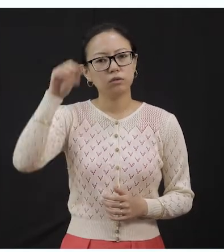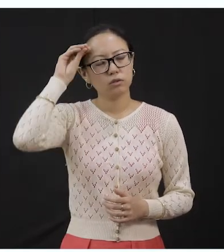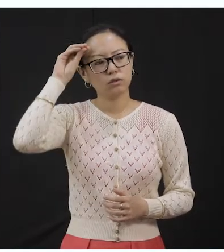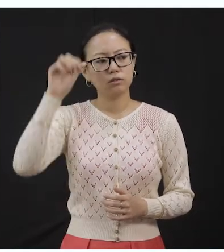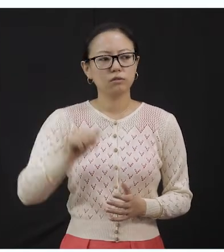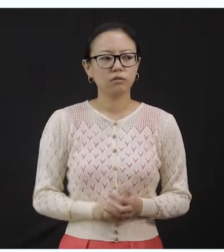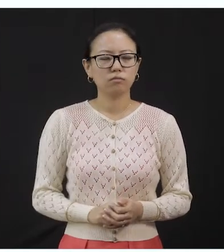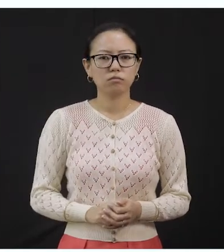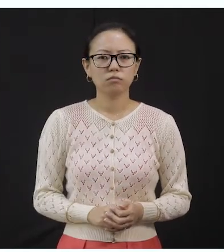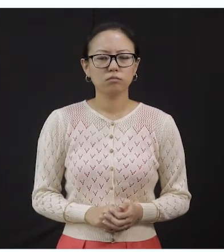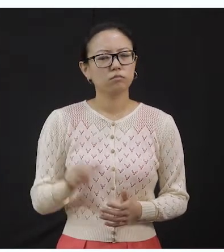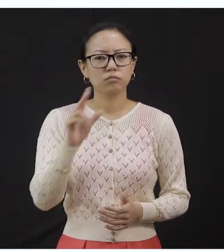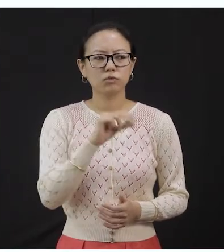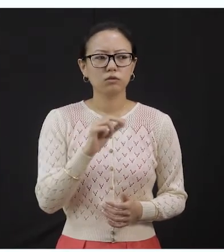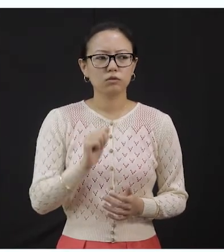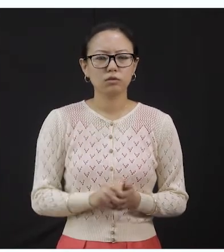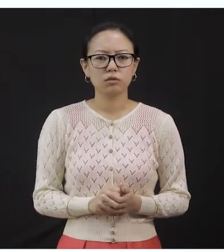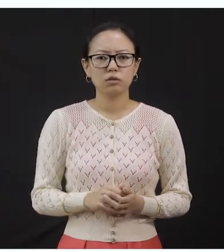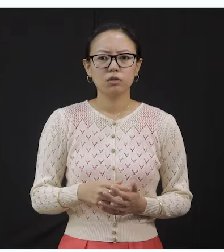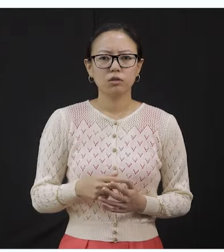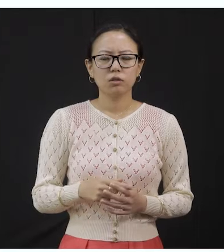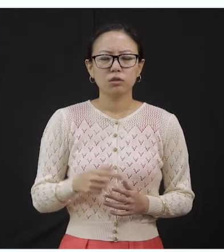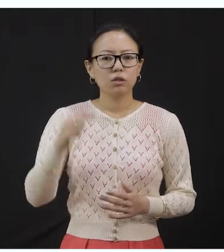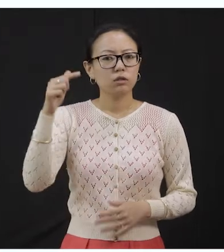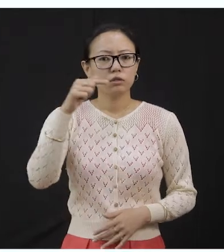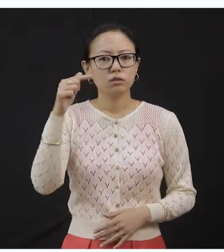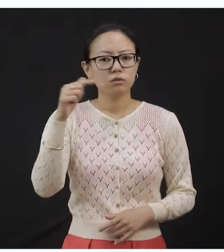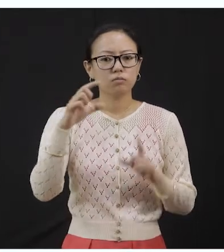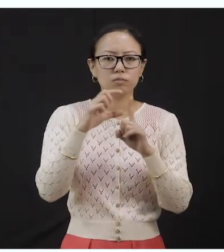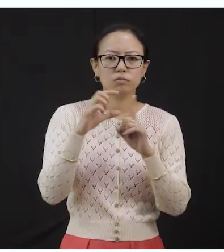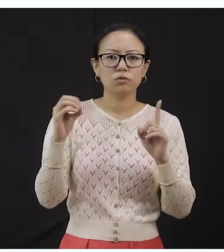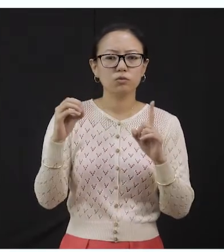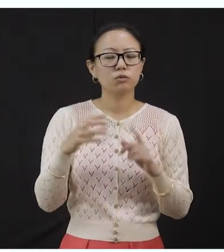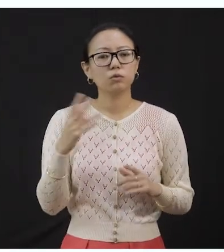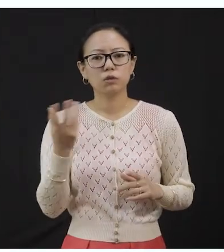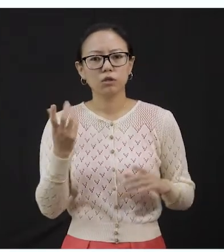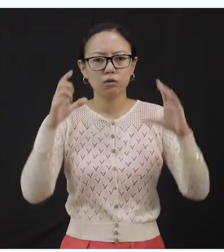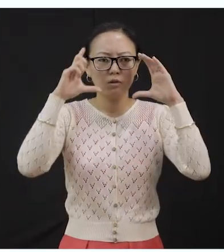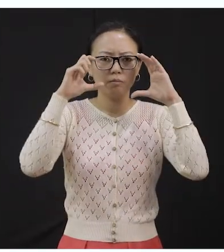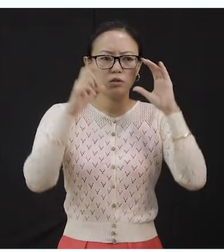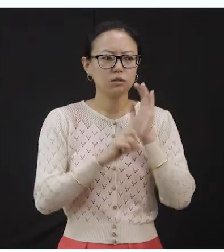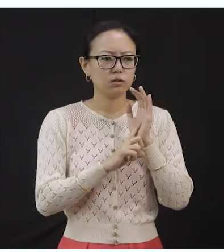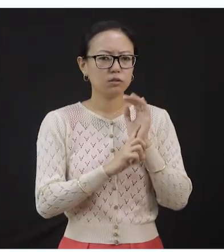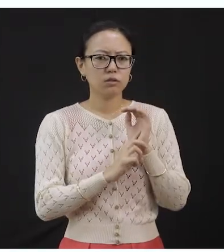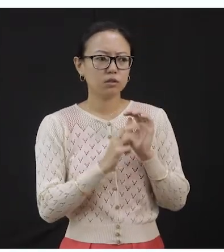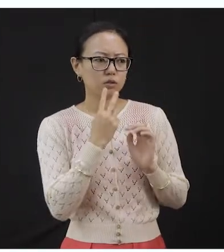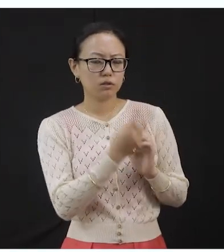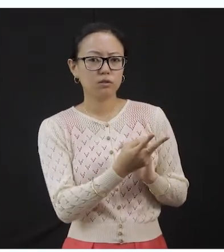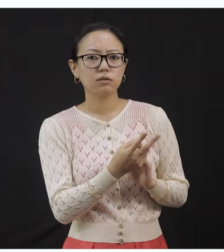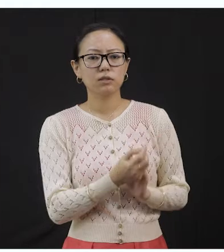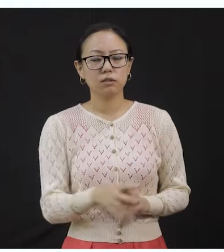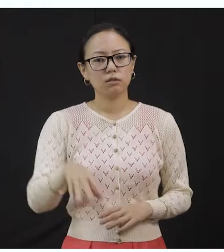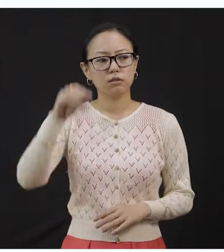going to learn to perform subtraction through pictures, then translate the language